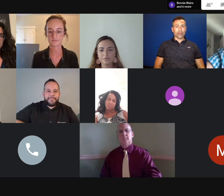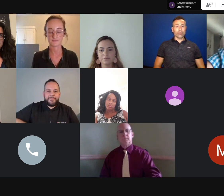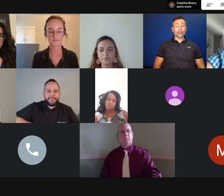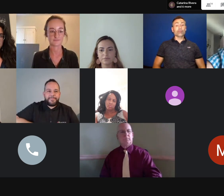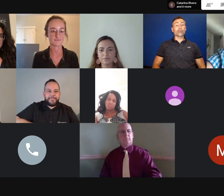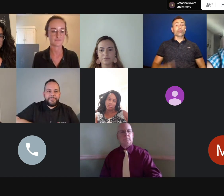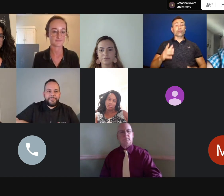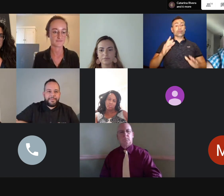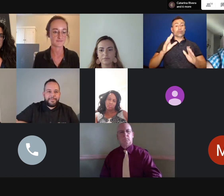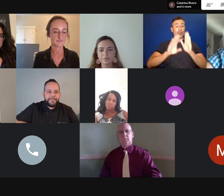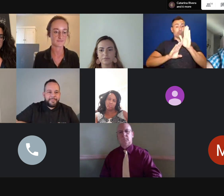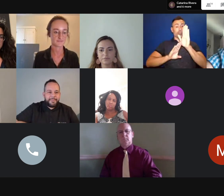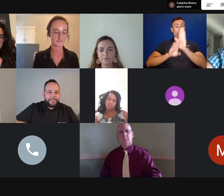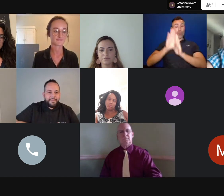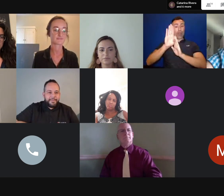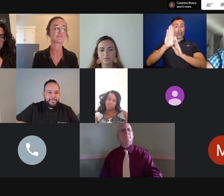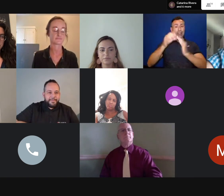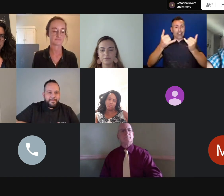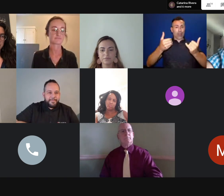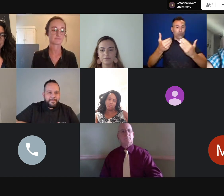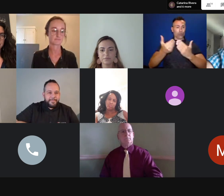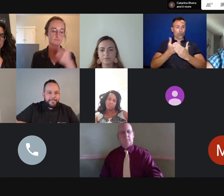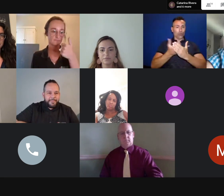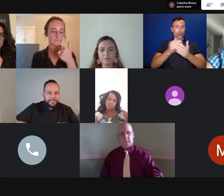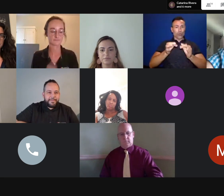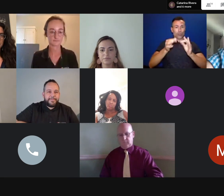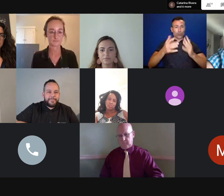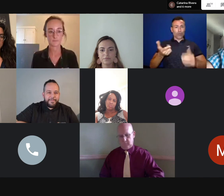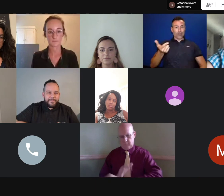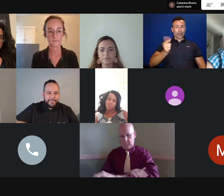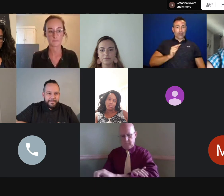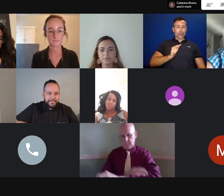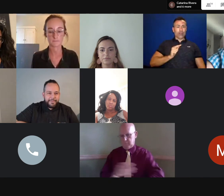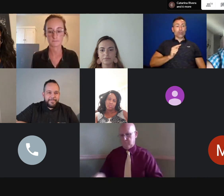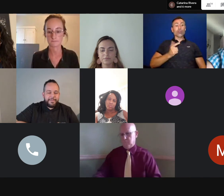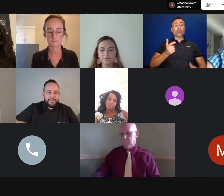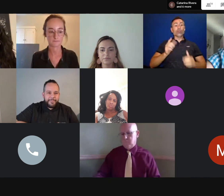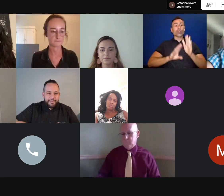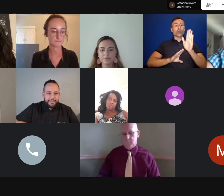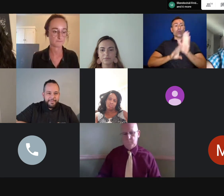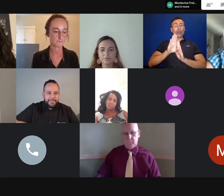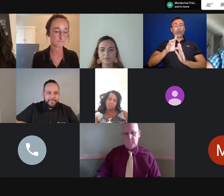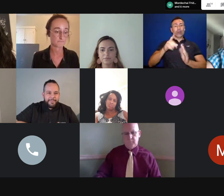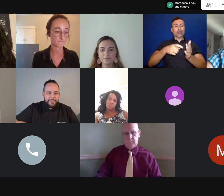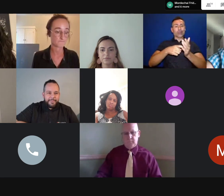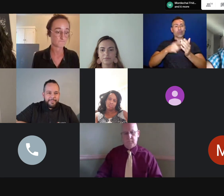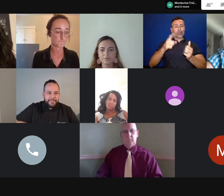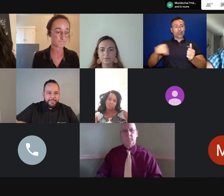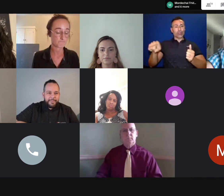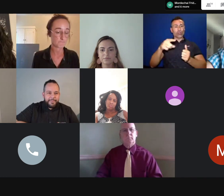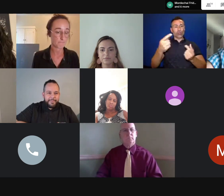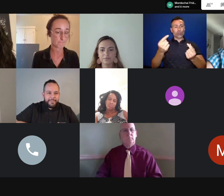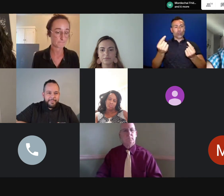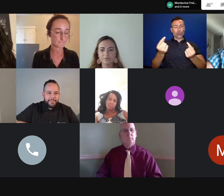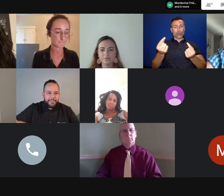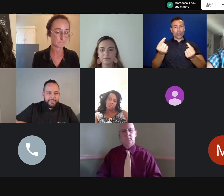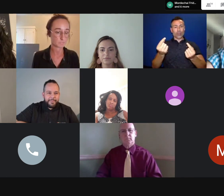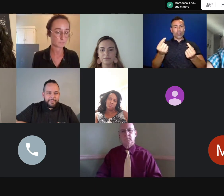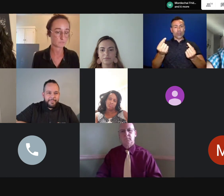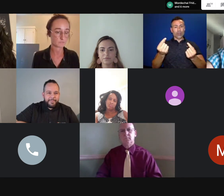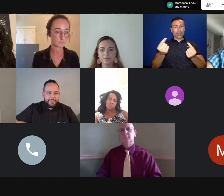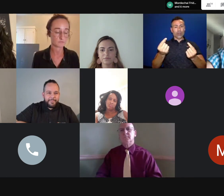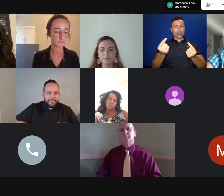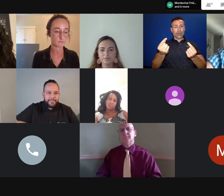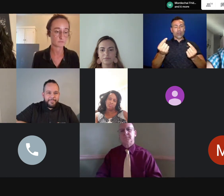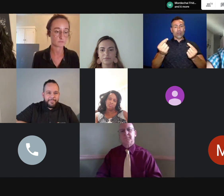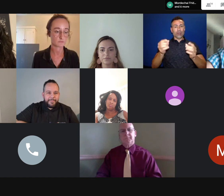So Brian is the new interpreter. So Brian, what I am going to need you to do is so that if